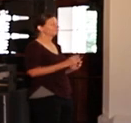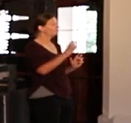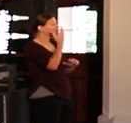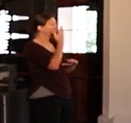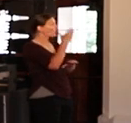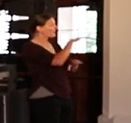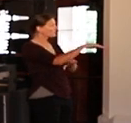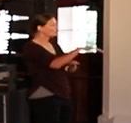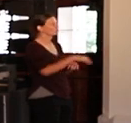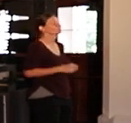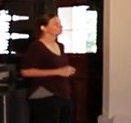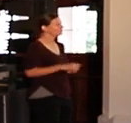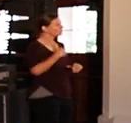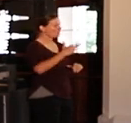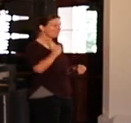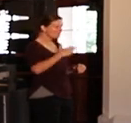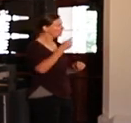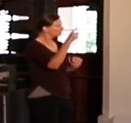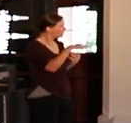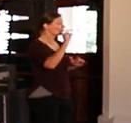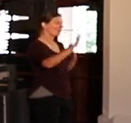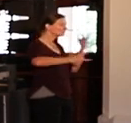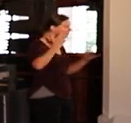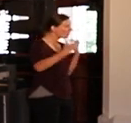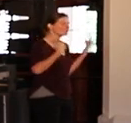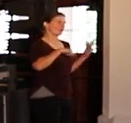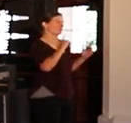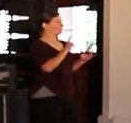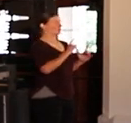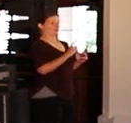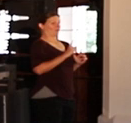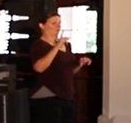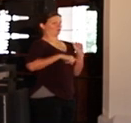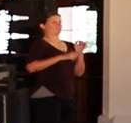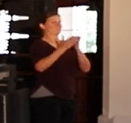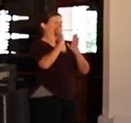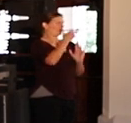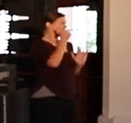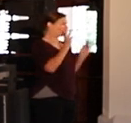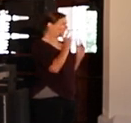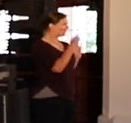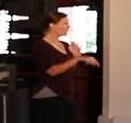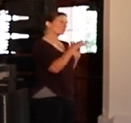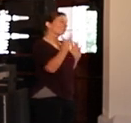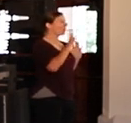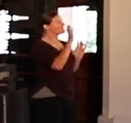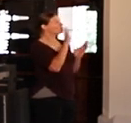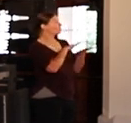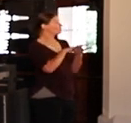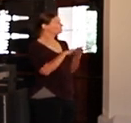Good afternoon, everybody. I'm glad to hear everybody's so excited. We could not have ordered better weather for you. I know it is